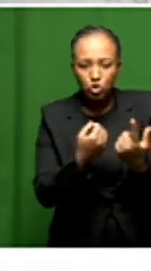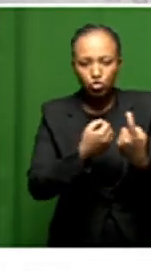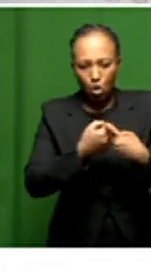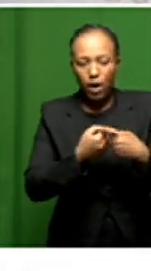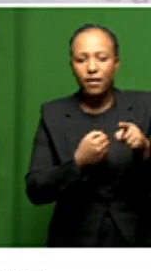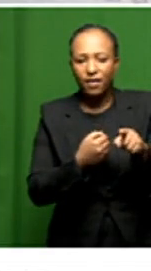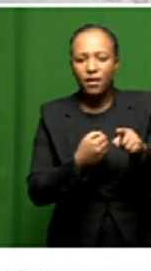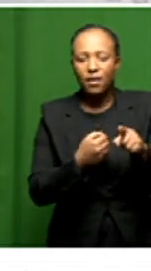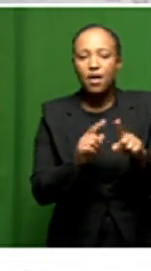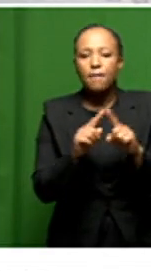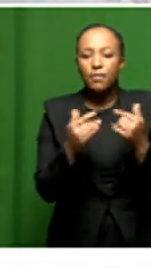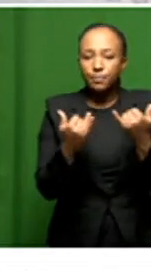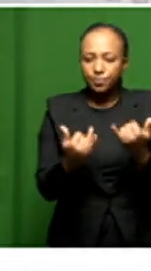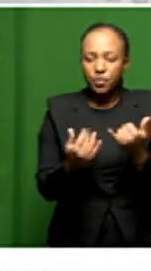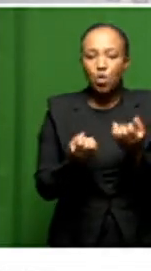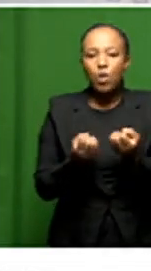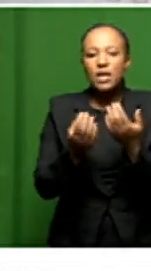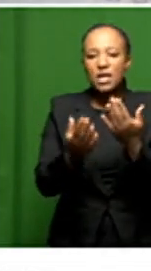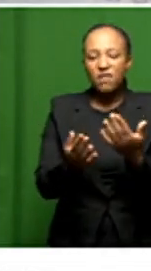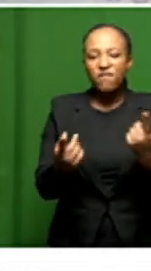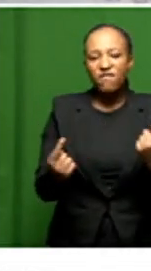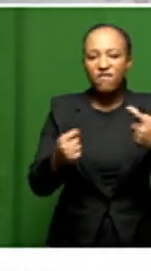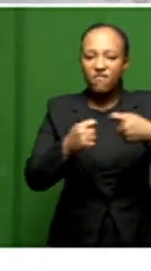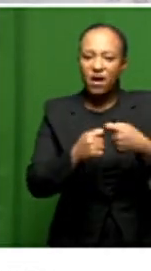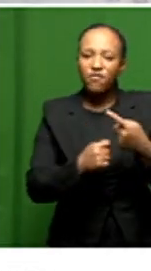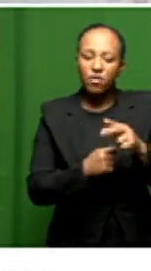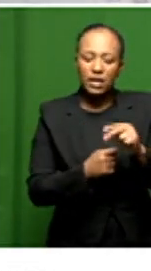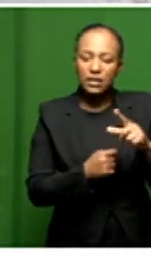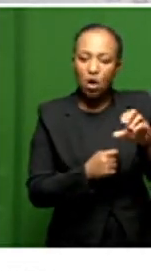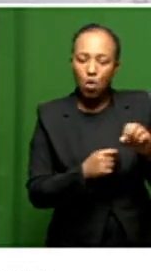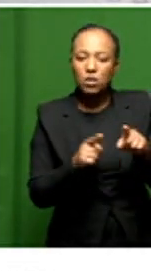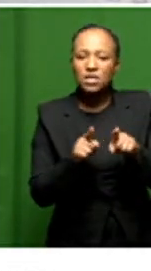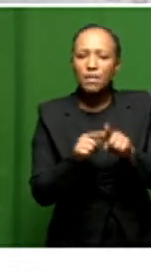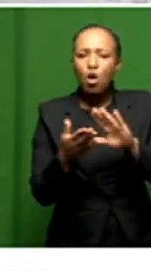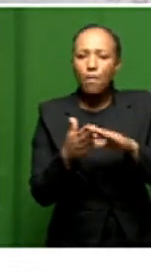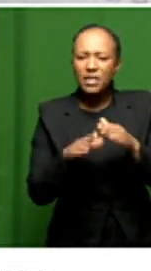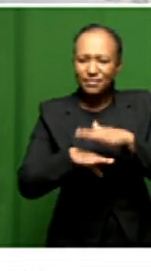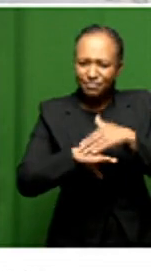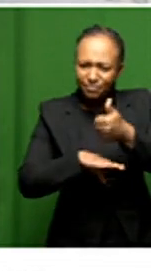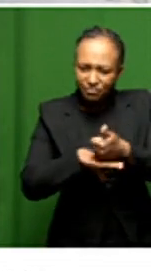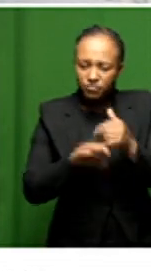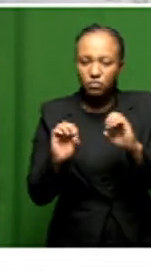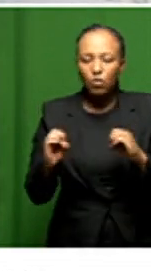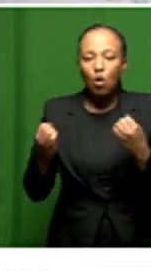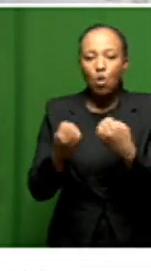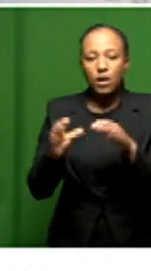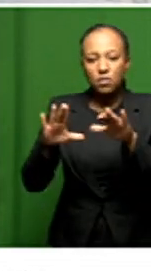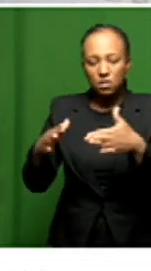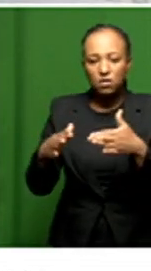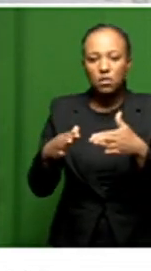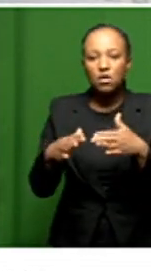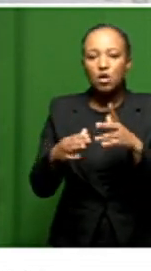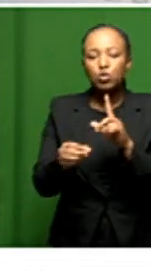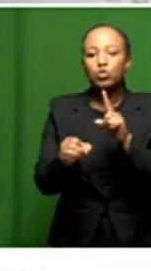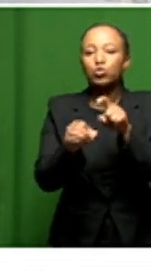we're doing is providing funding for NGOs and community-based organizations to join the area-based teams